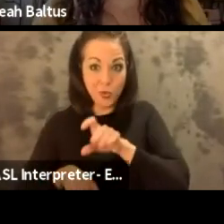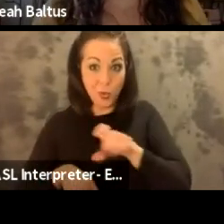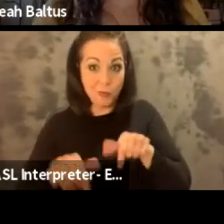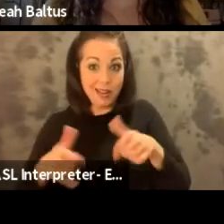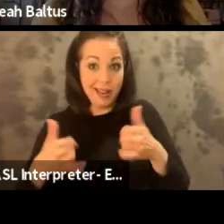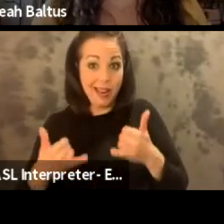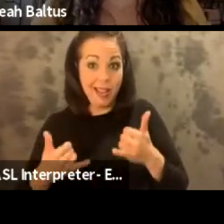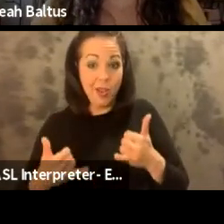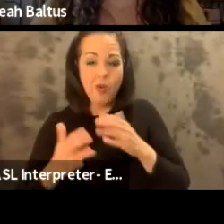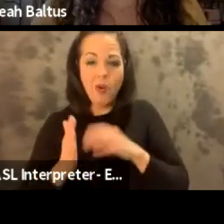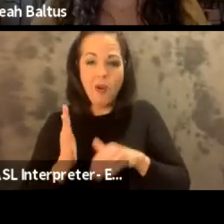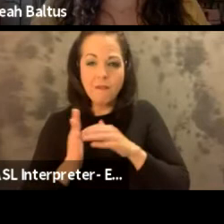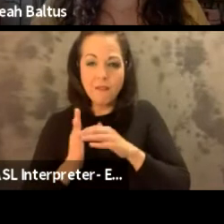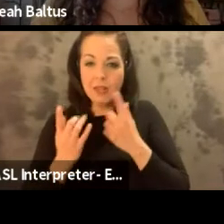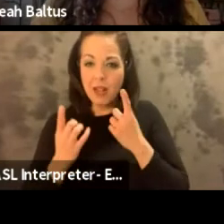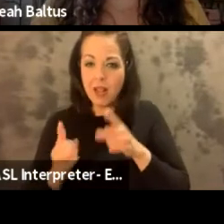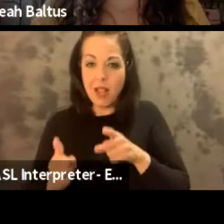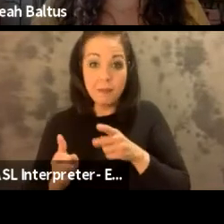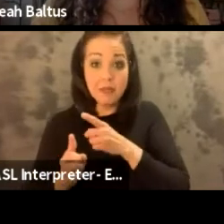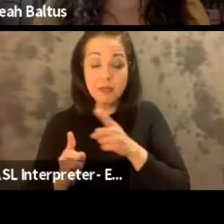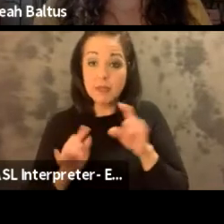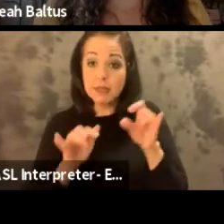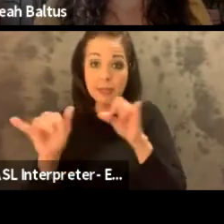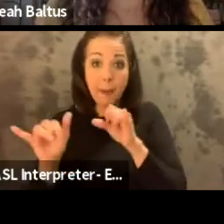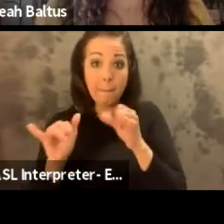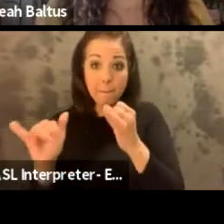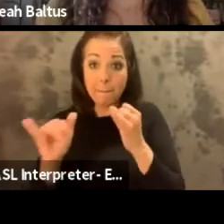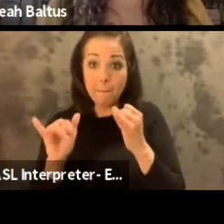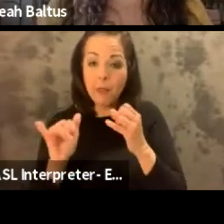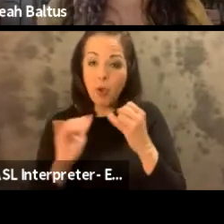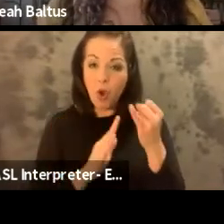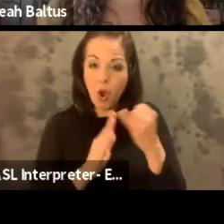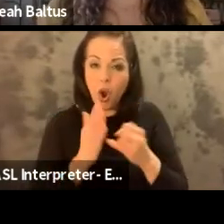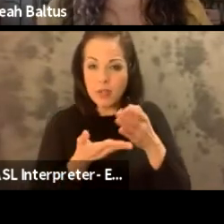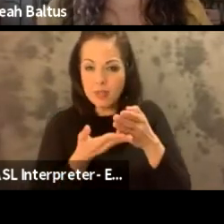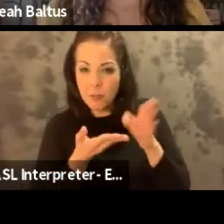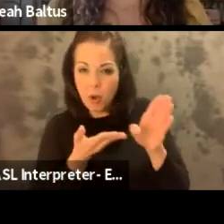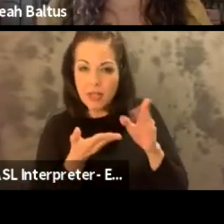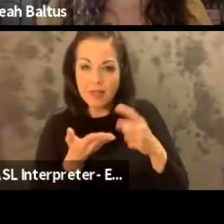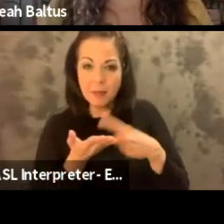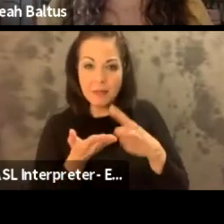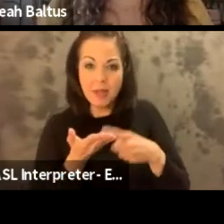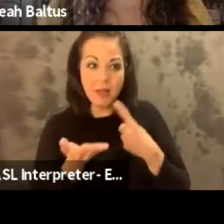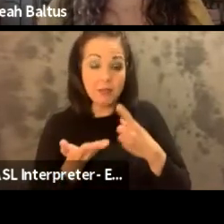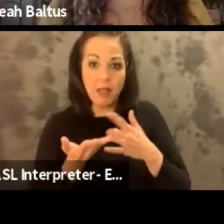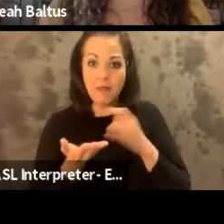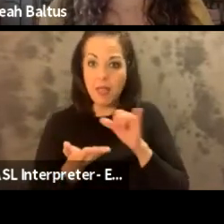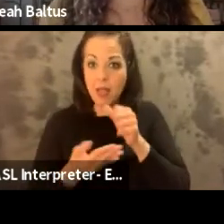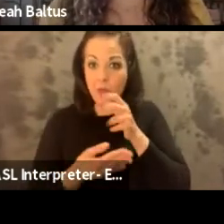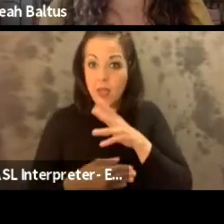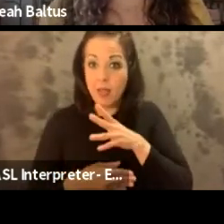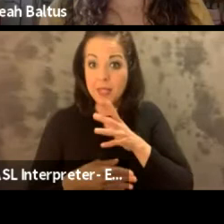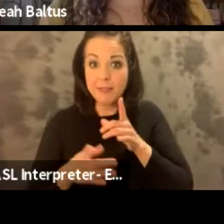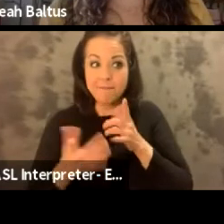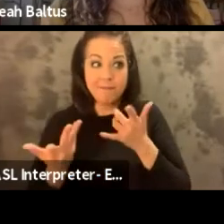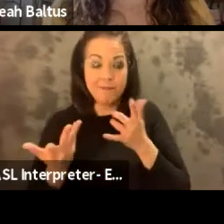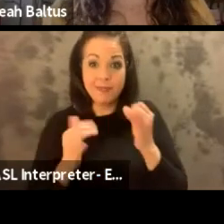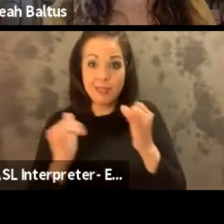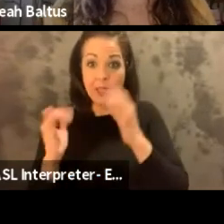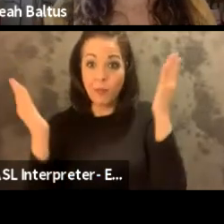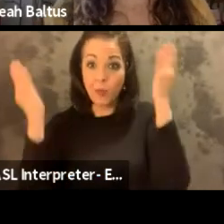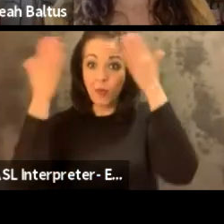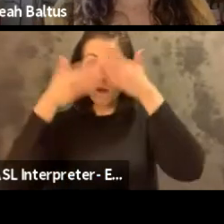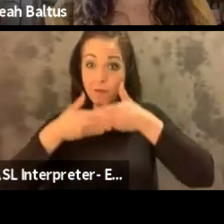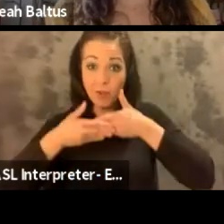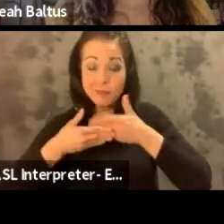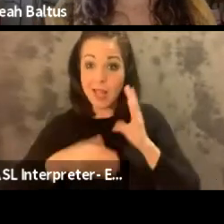because so often in the same way that the arts are marginalized, I feel like women are invisibilized in